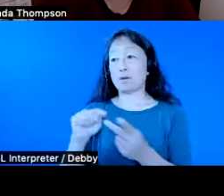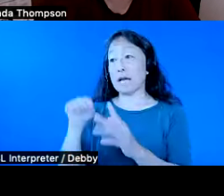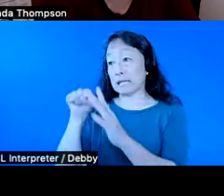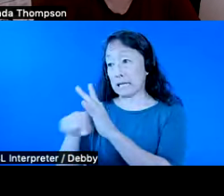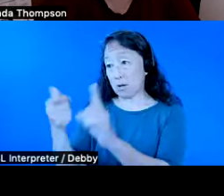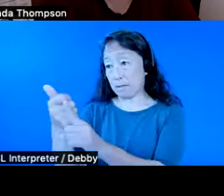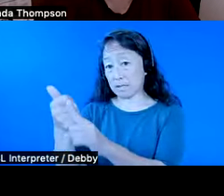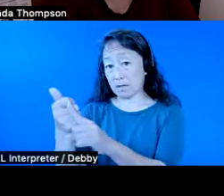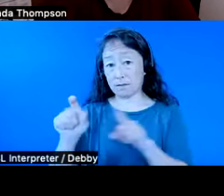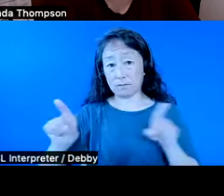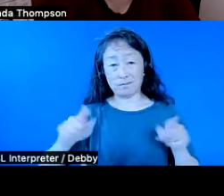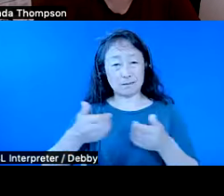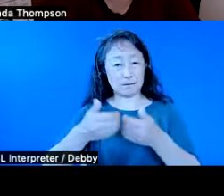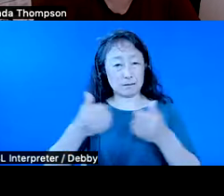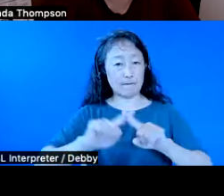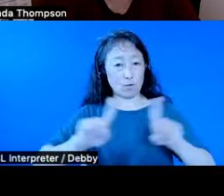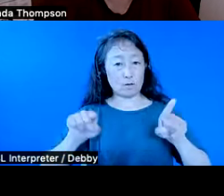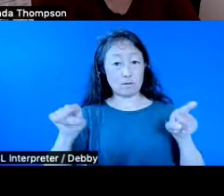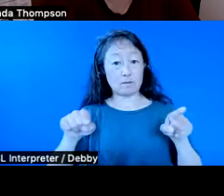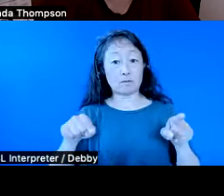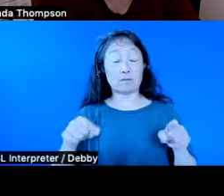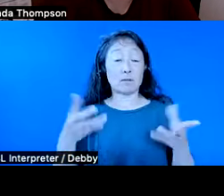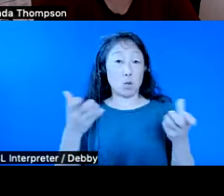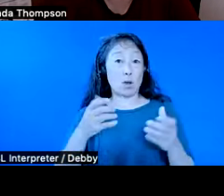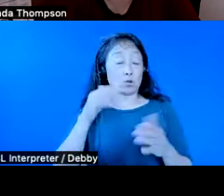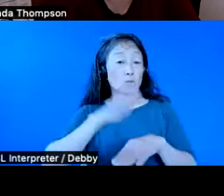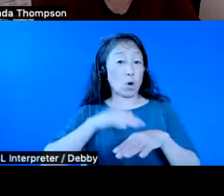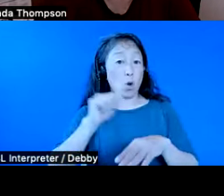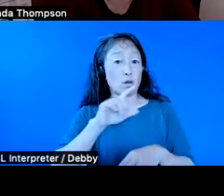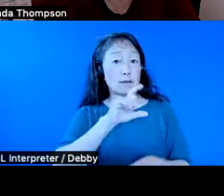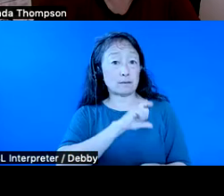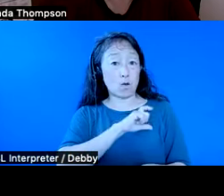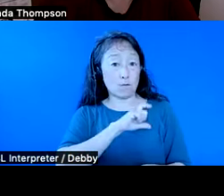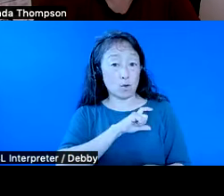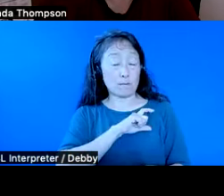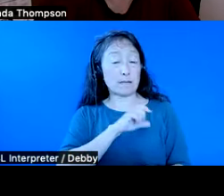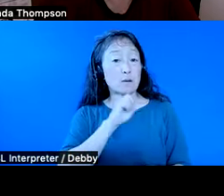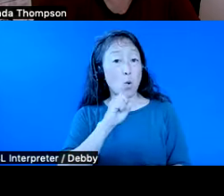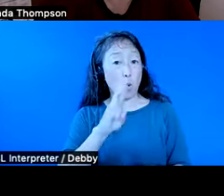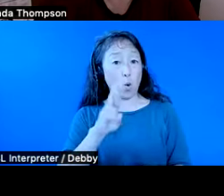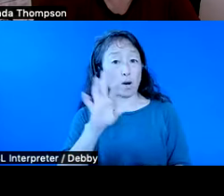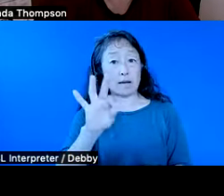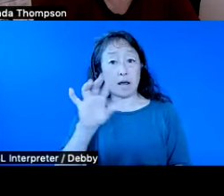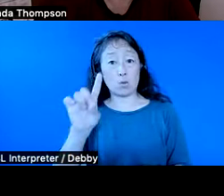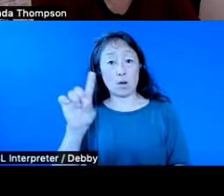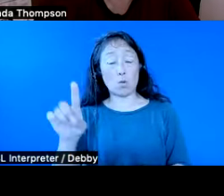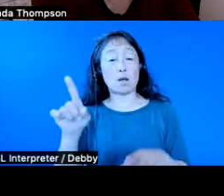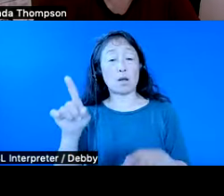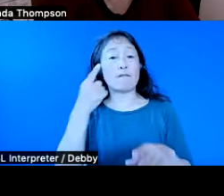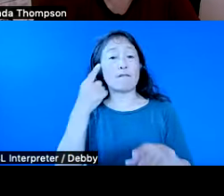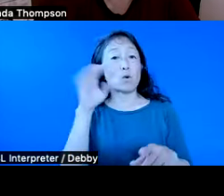versa. You want to call law enforcement or 911 for an emergency. And here is another option: